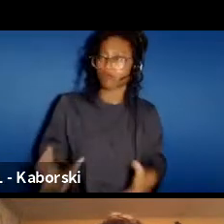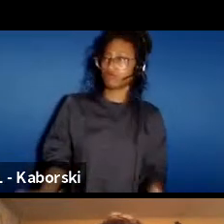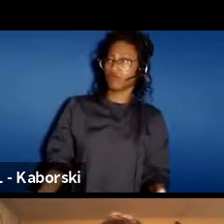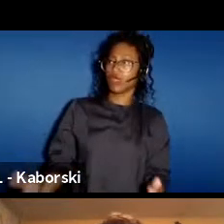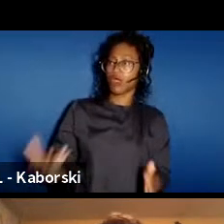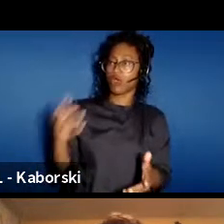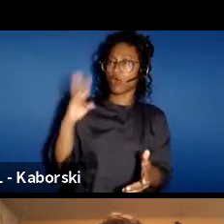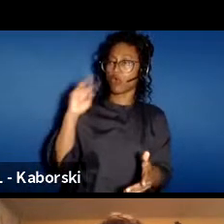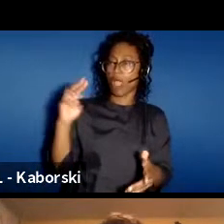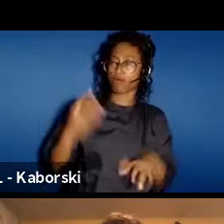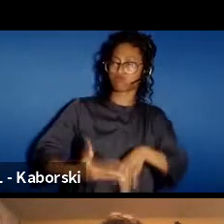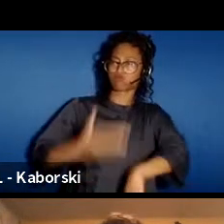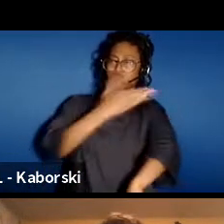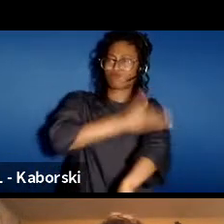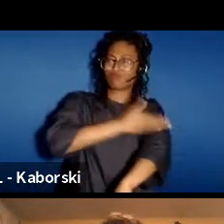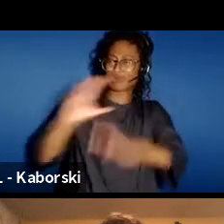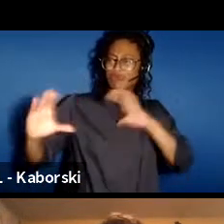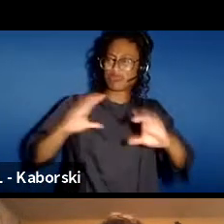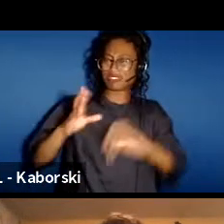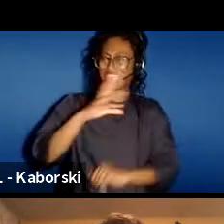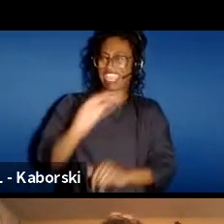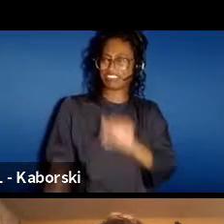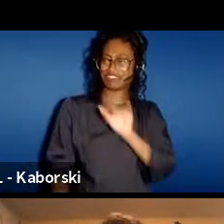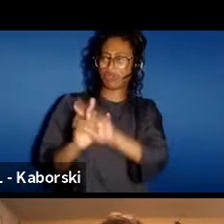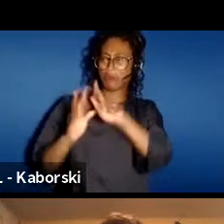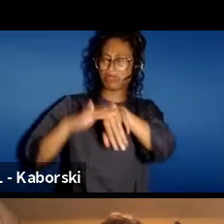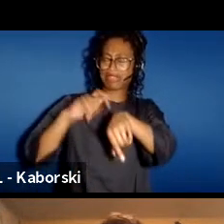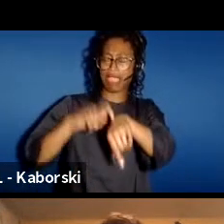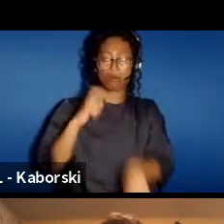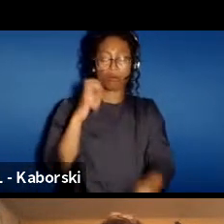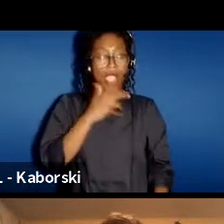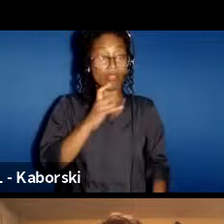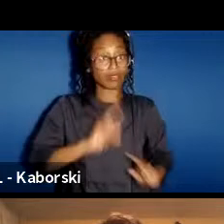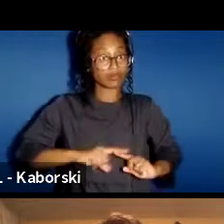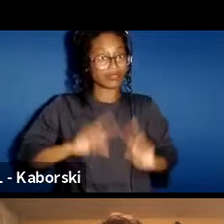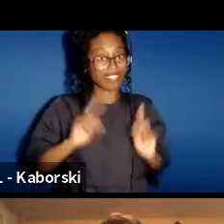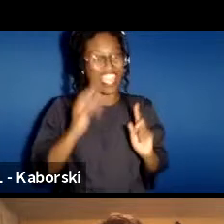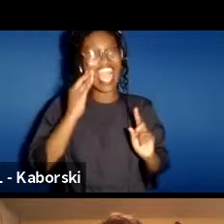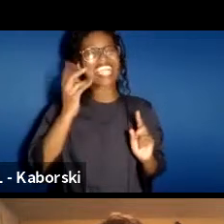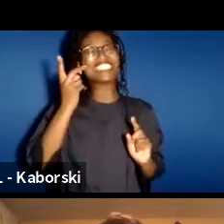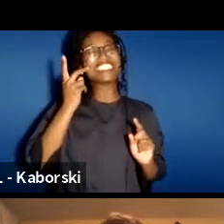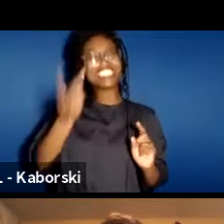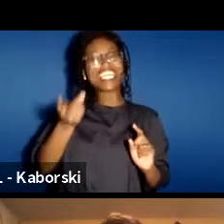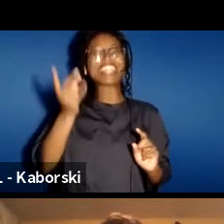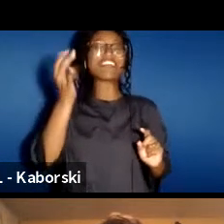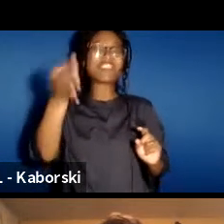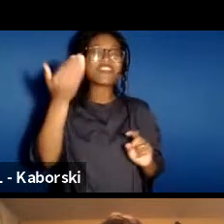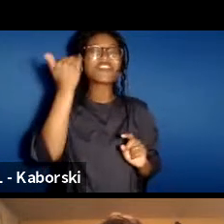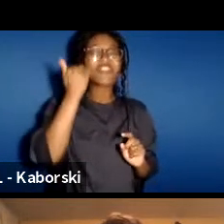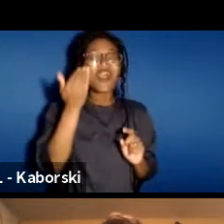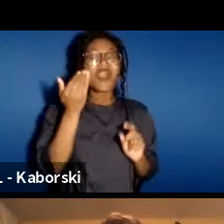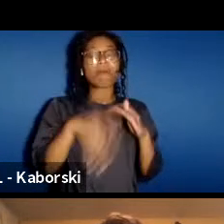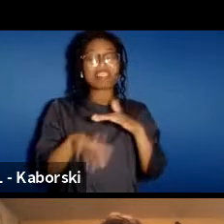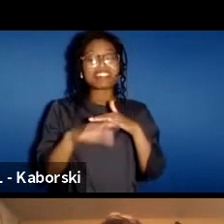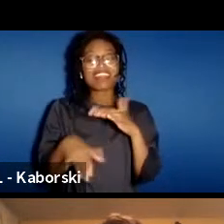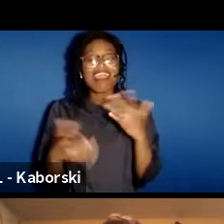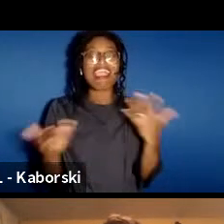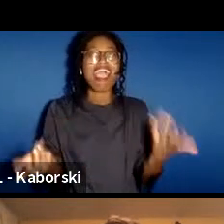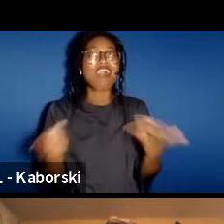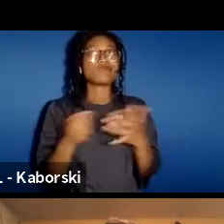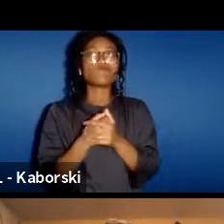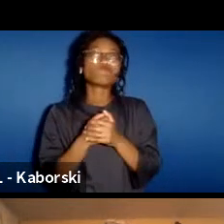that that's something that's like, you know, really different. You know, I mean, I can see in the future, you know, sort of basically there being, you